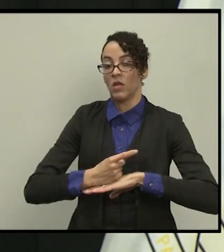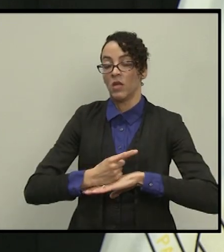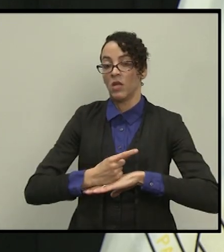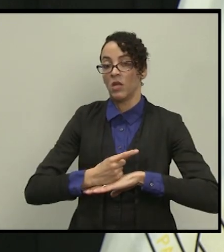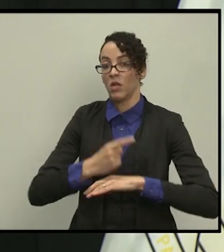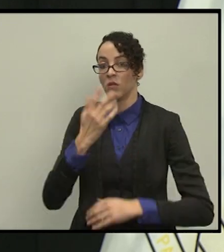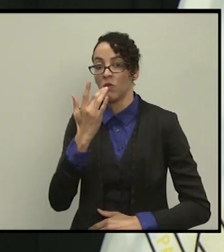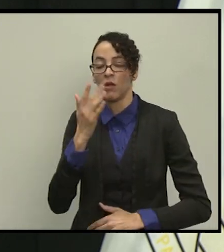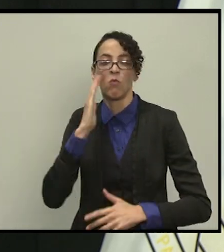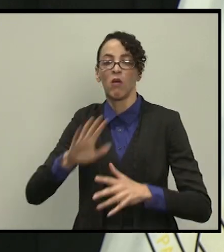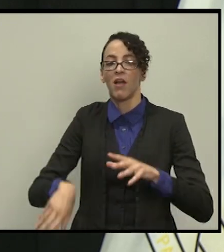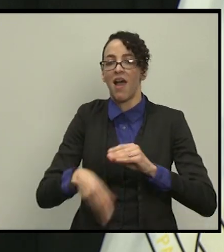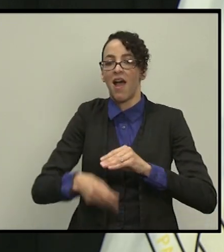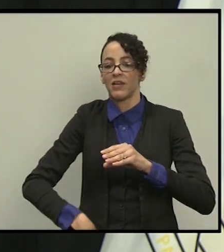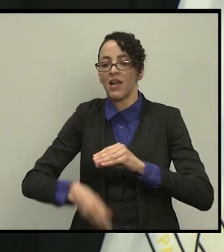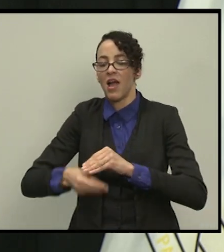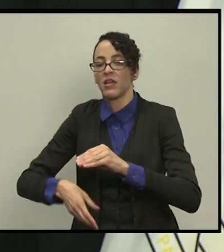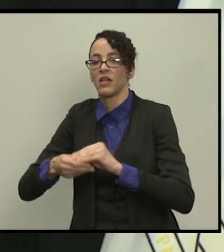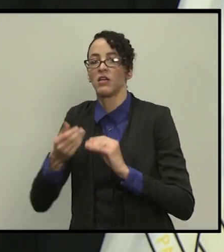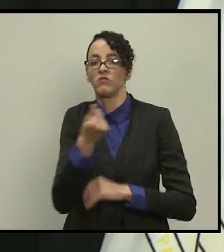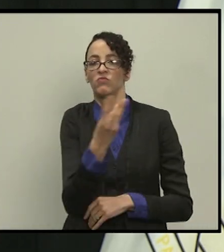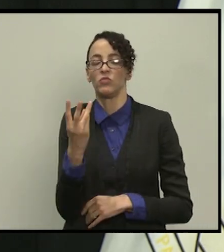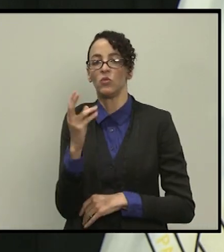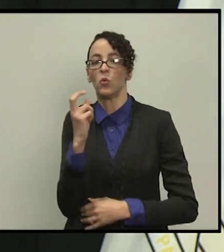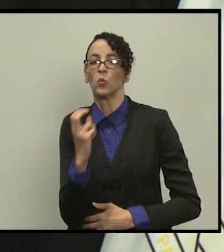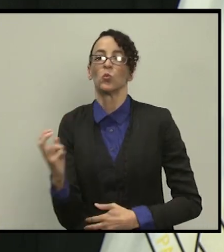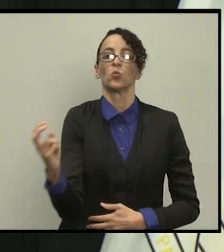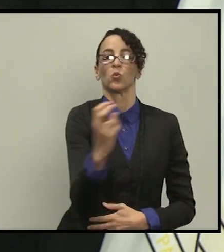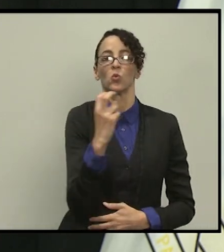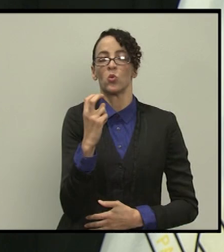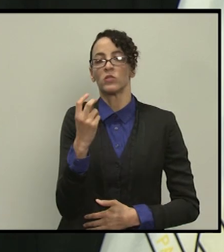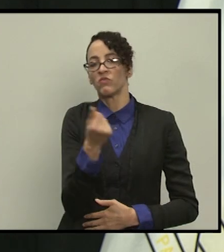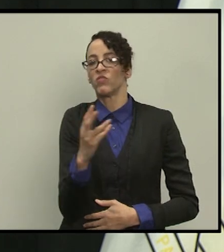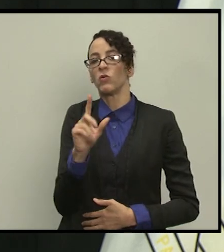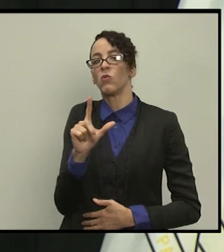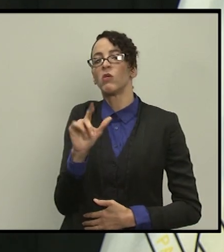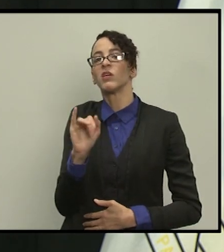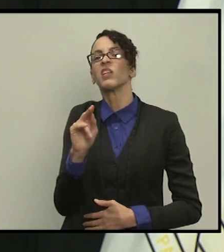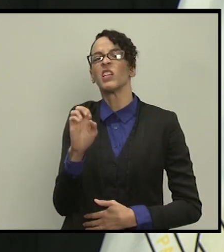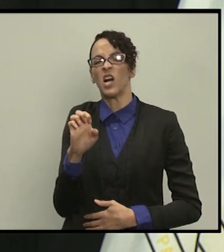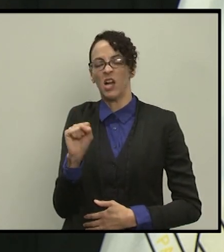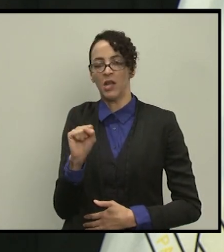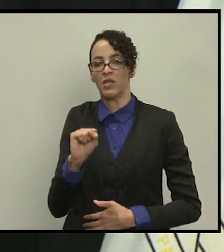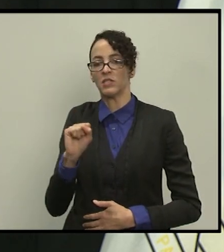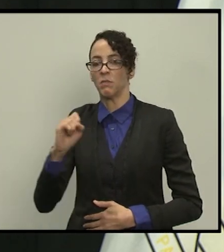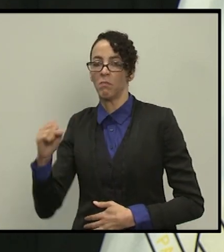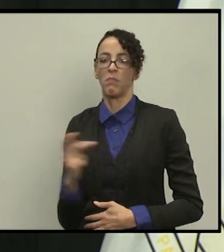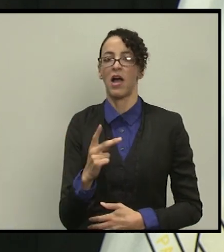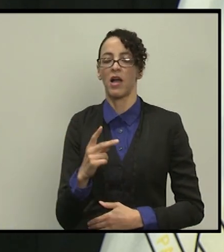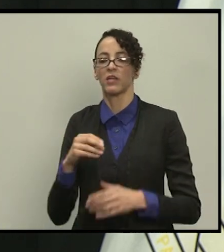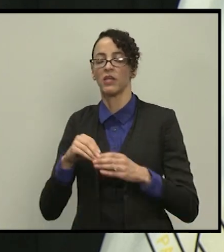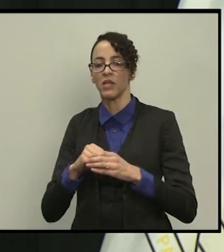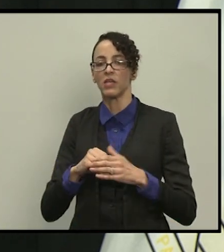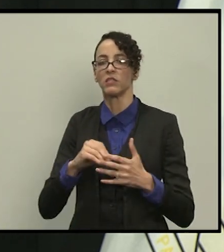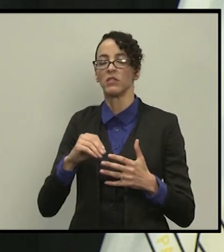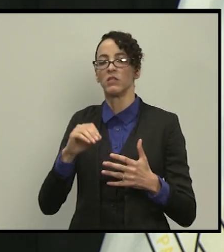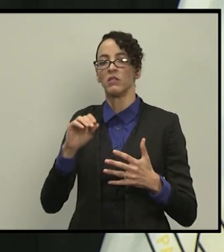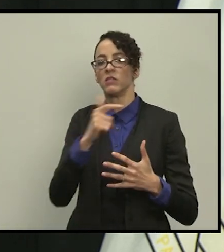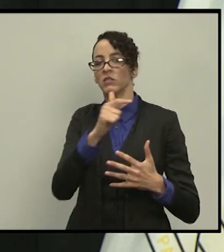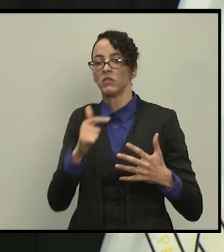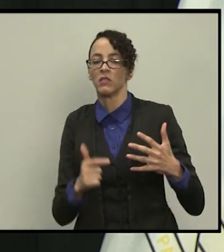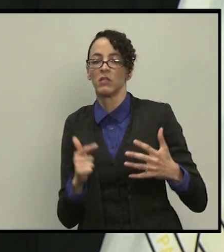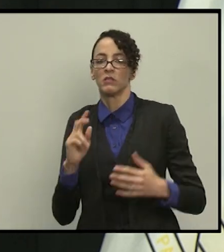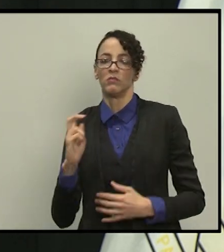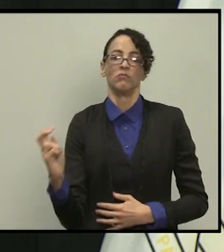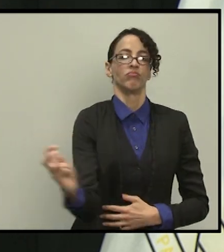add certain lines back into the fold, some new adjustments. I want to thank the transit operators, our Muni